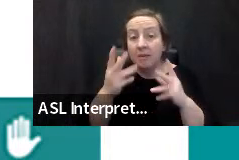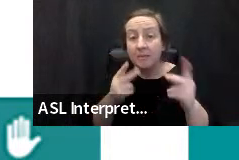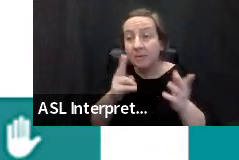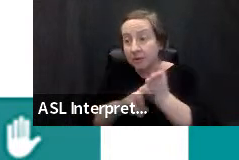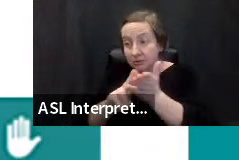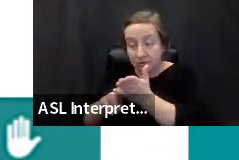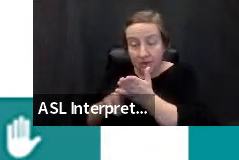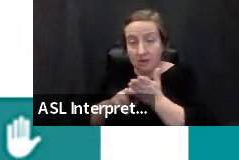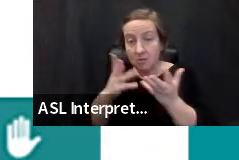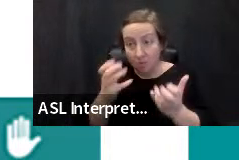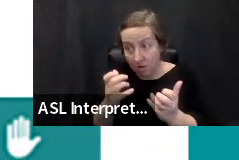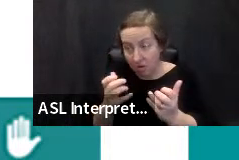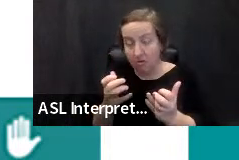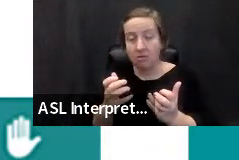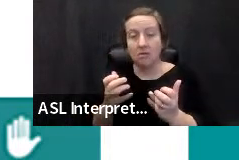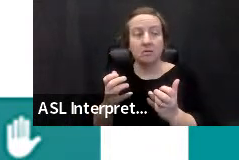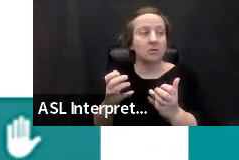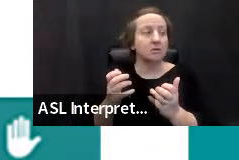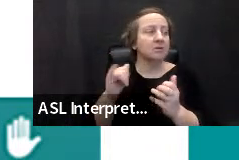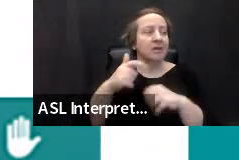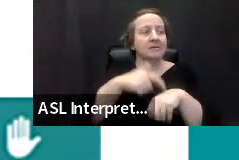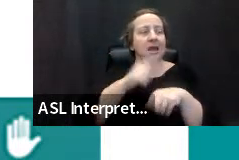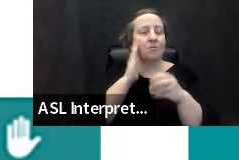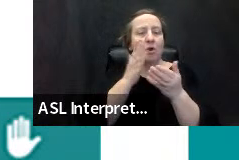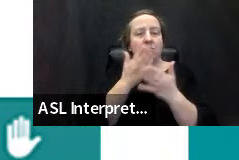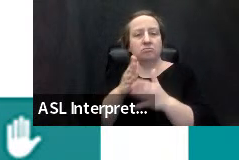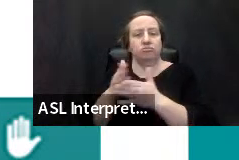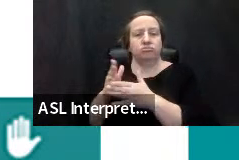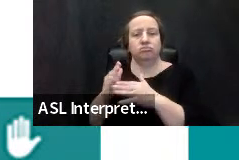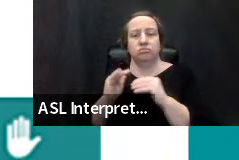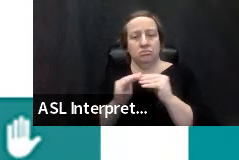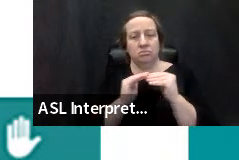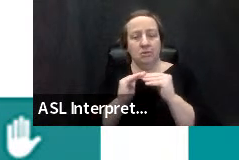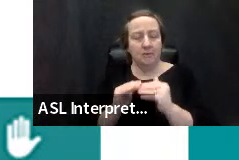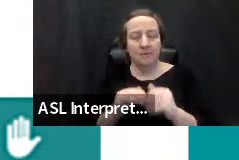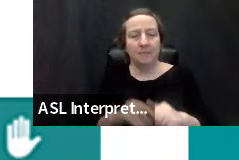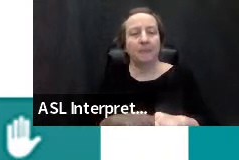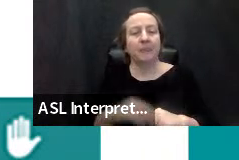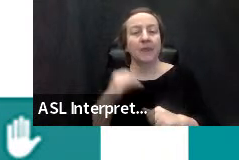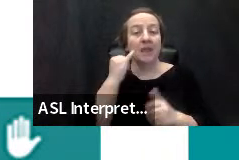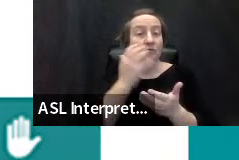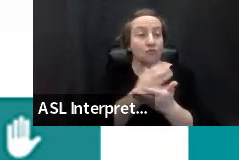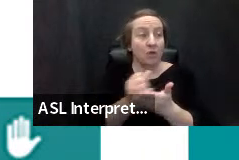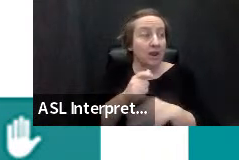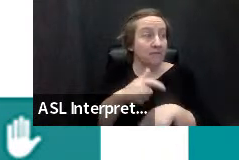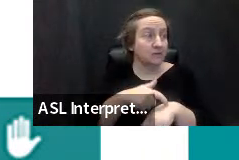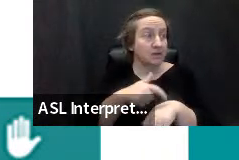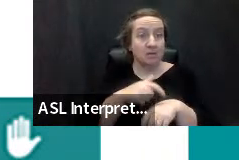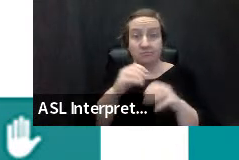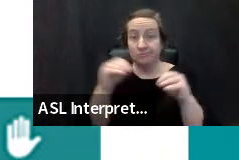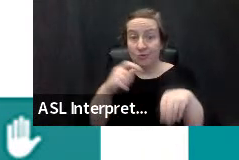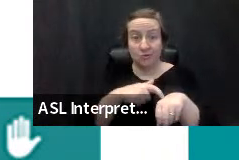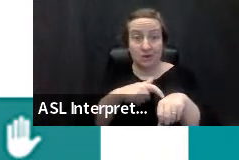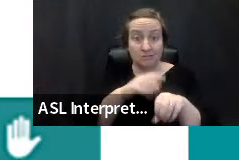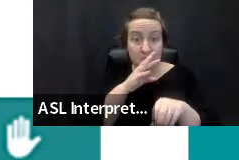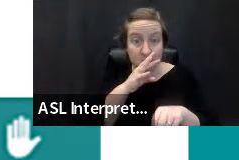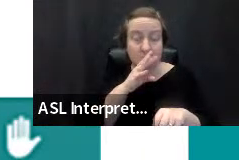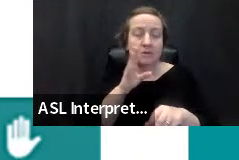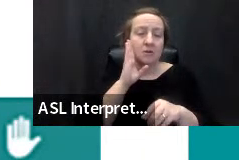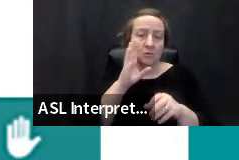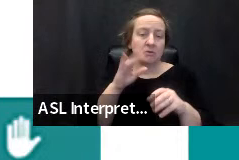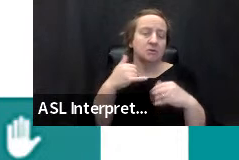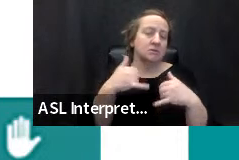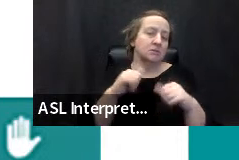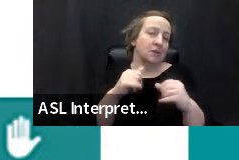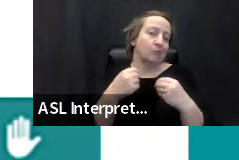up, that time will be divided equally. If we run out of time and you've not had a chance to speak, you can still provide